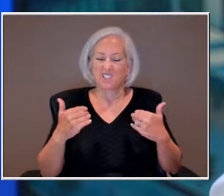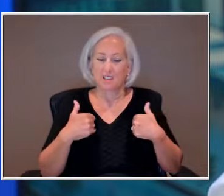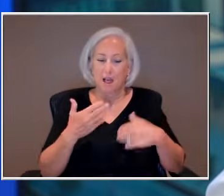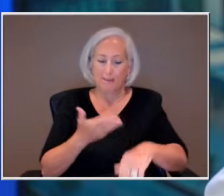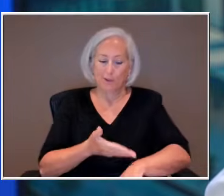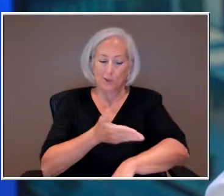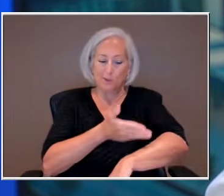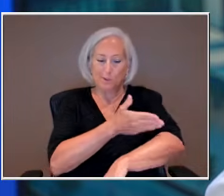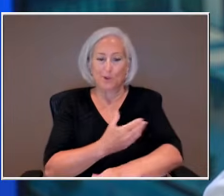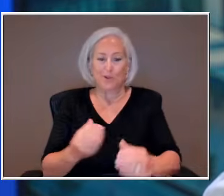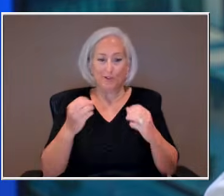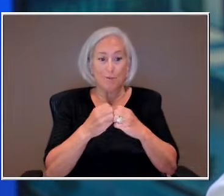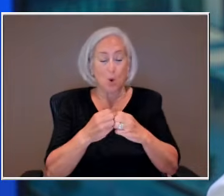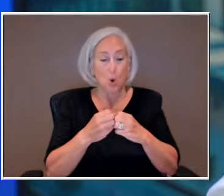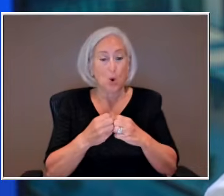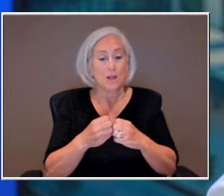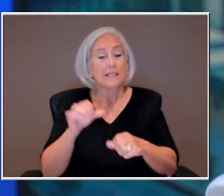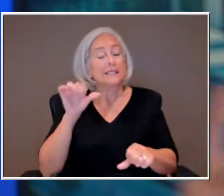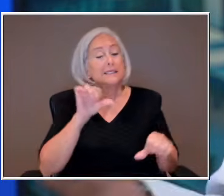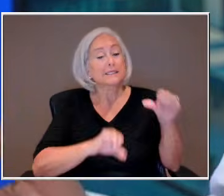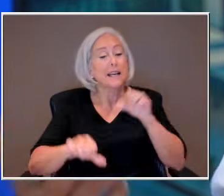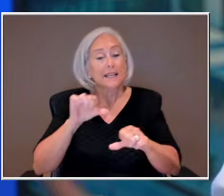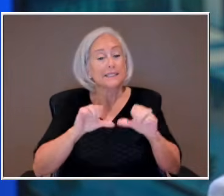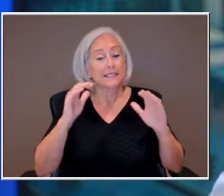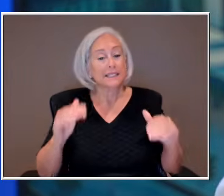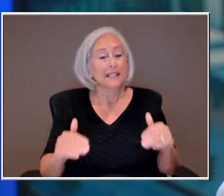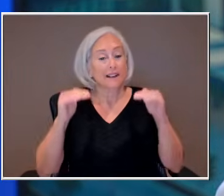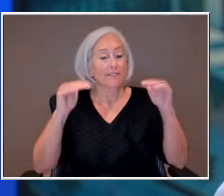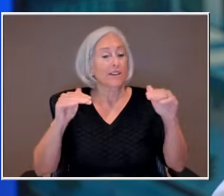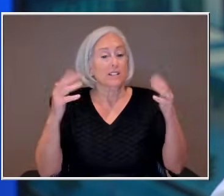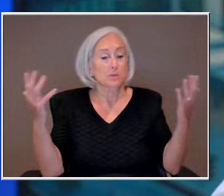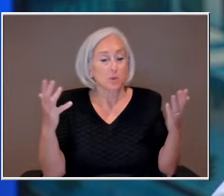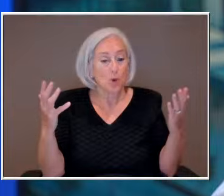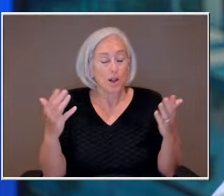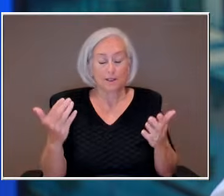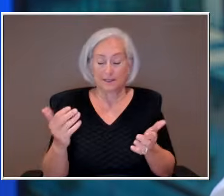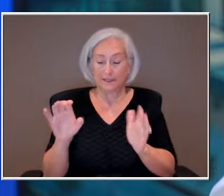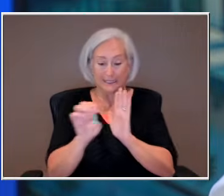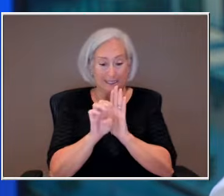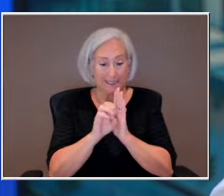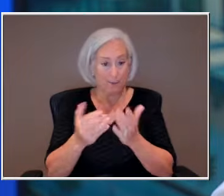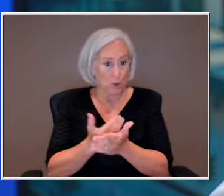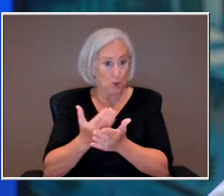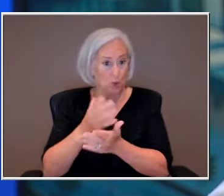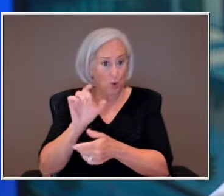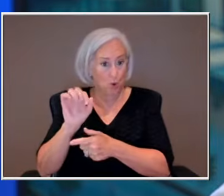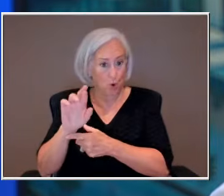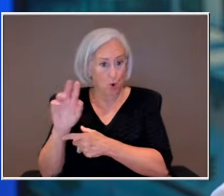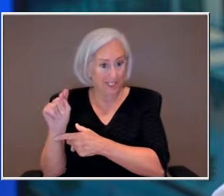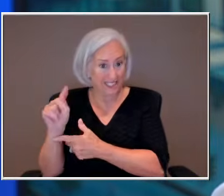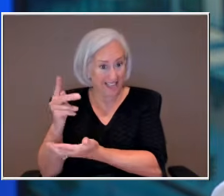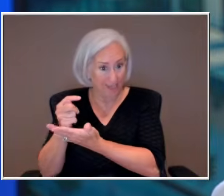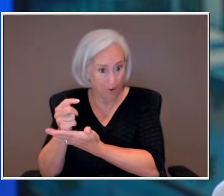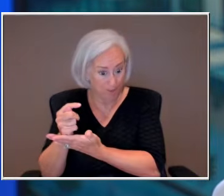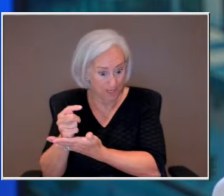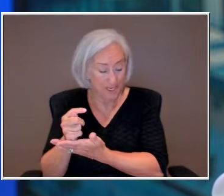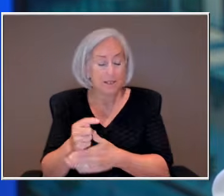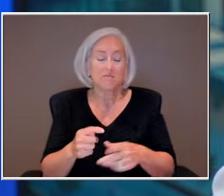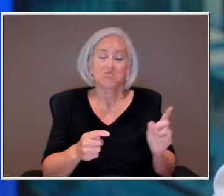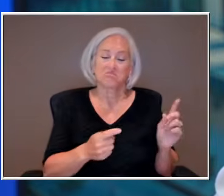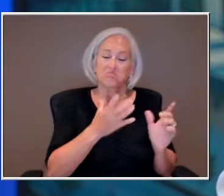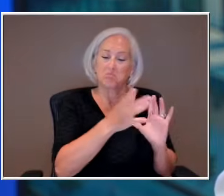advancements with the new CARs that are coming, some of which Dr. Abdullah mentioned already. What also excites me is that we